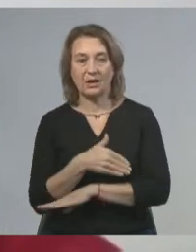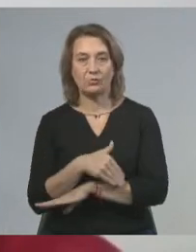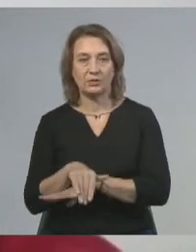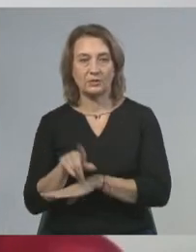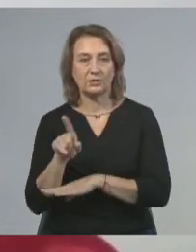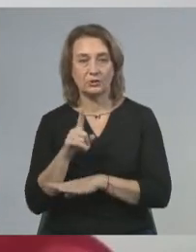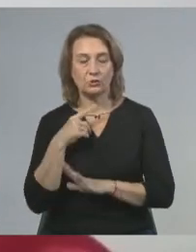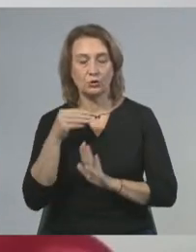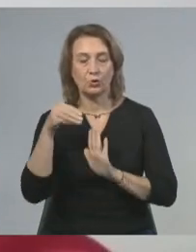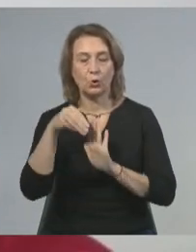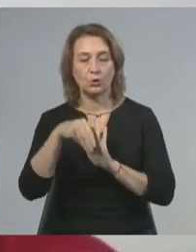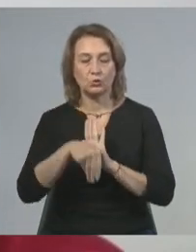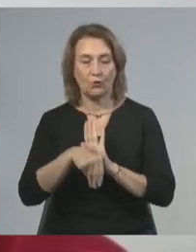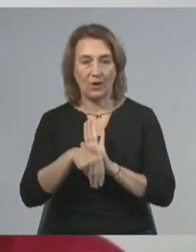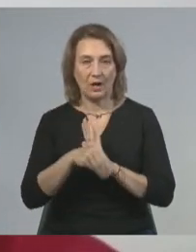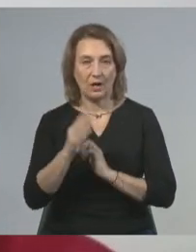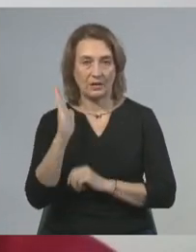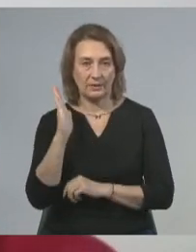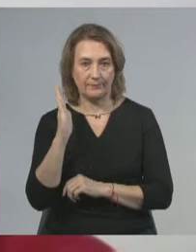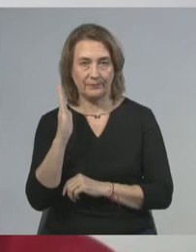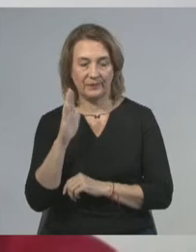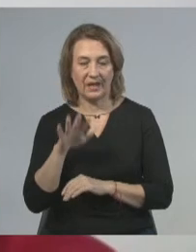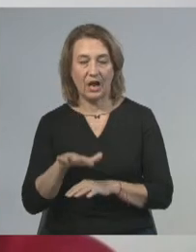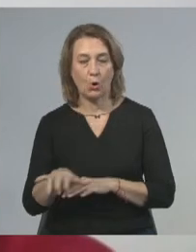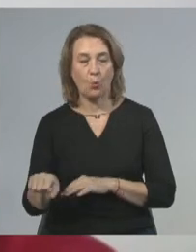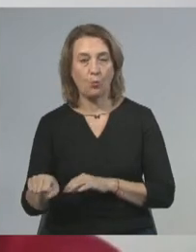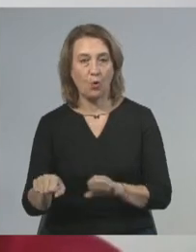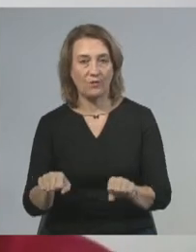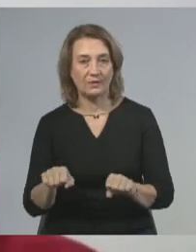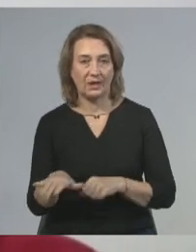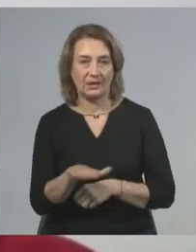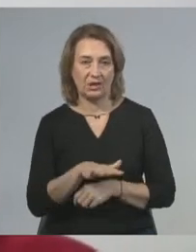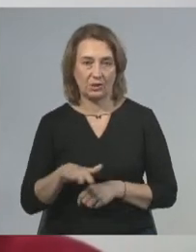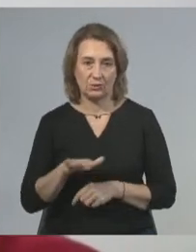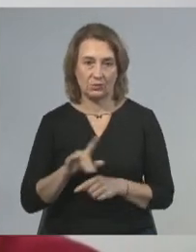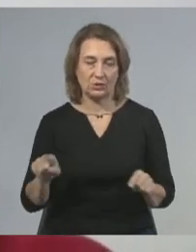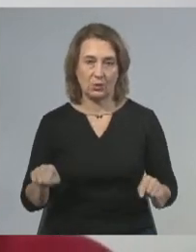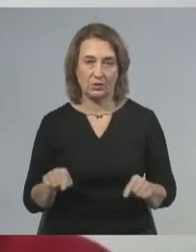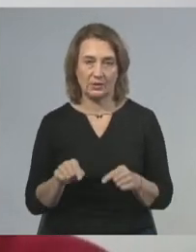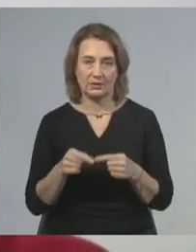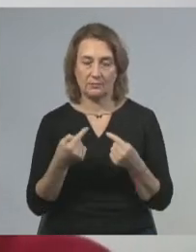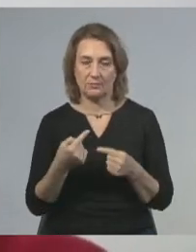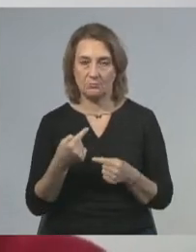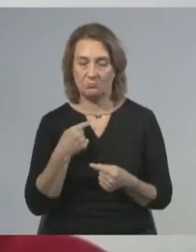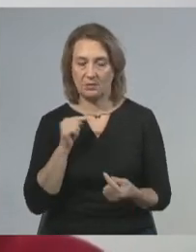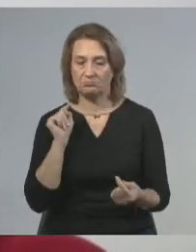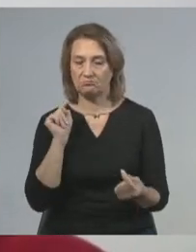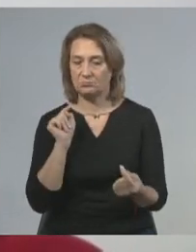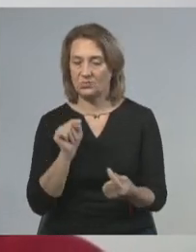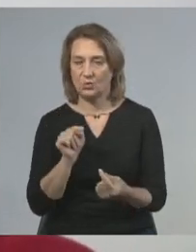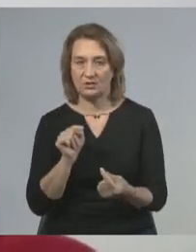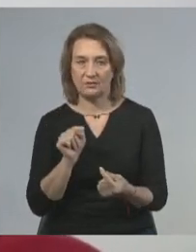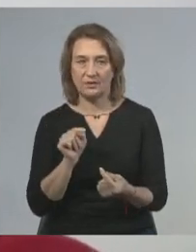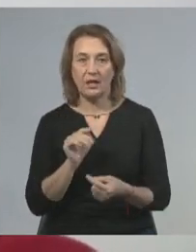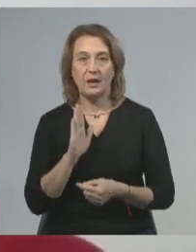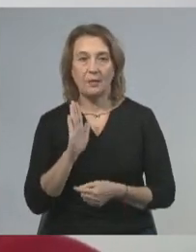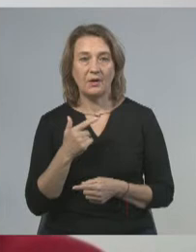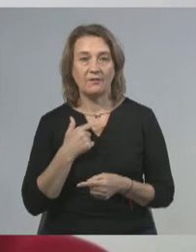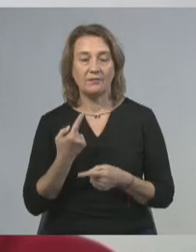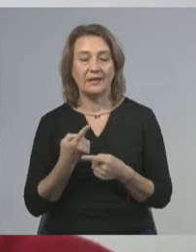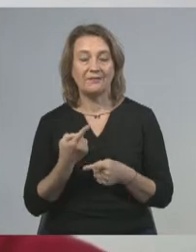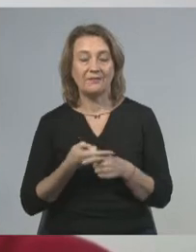as for the voting in the occupied territories my position on the position of opora is that we